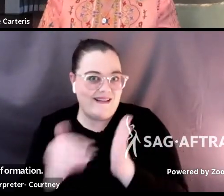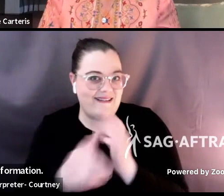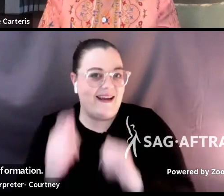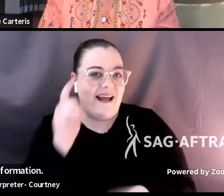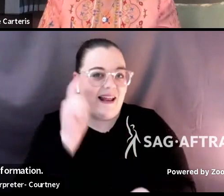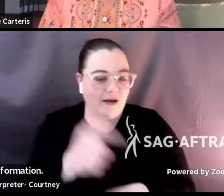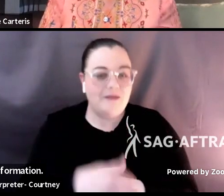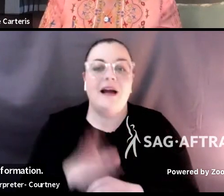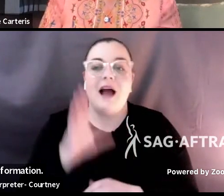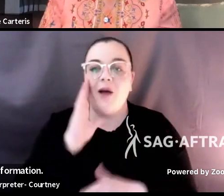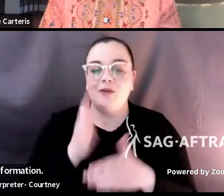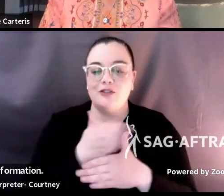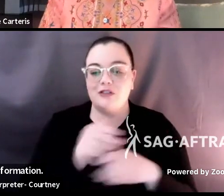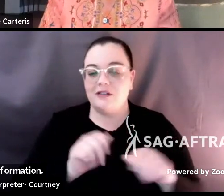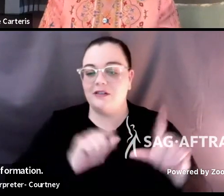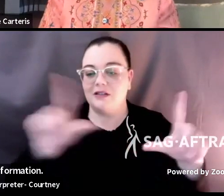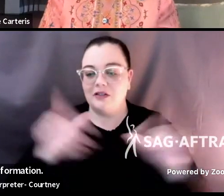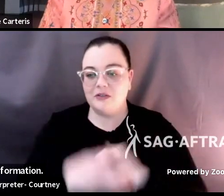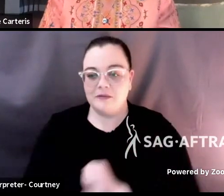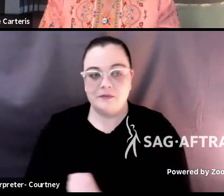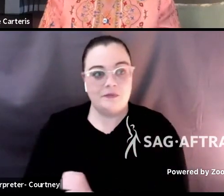share my screen here for a second.